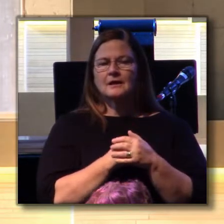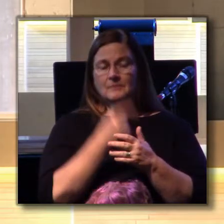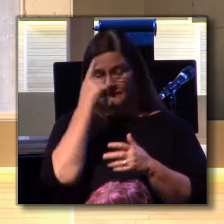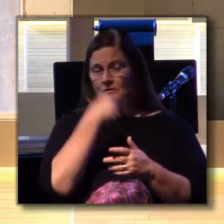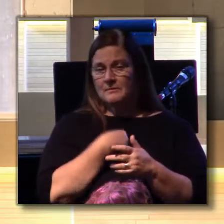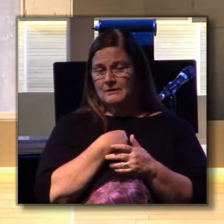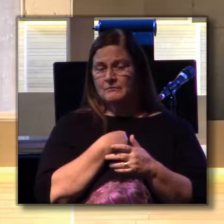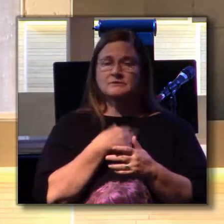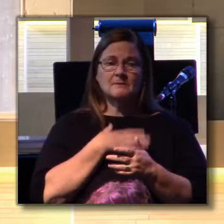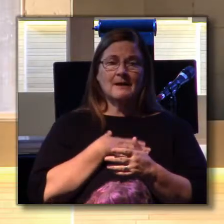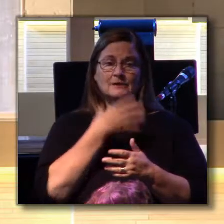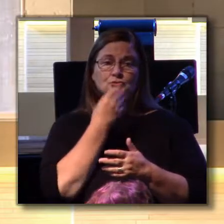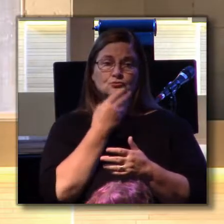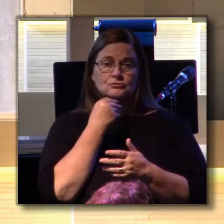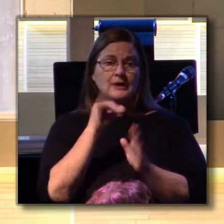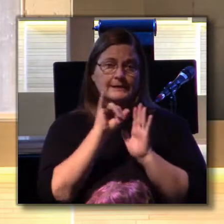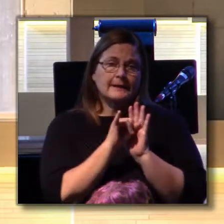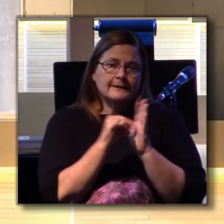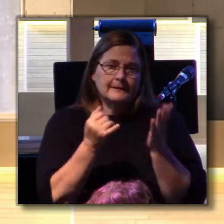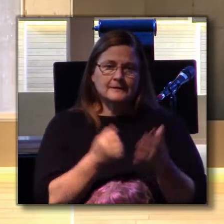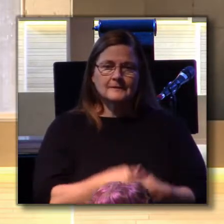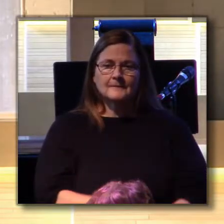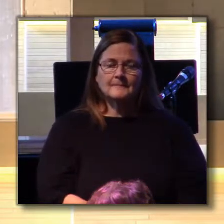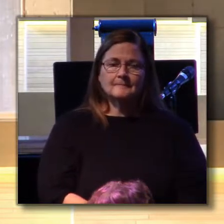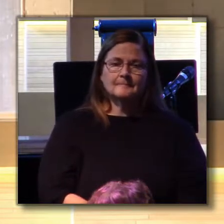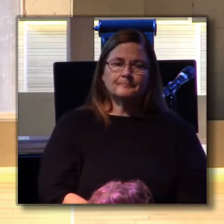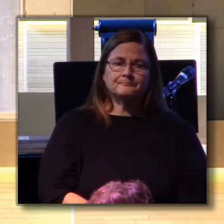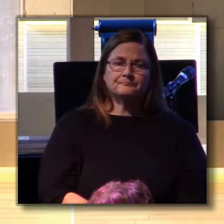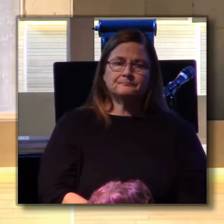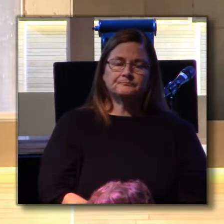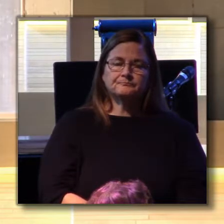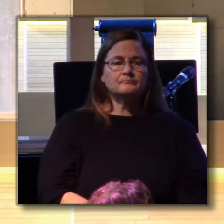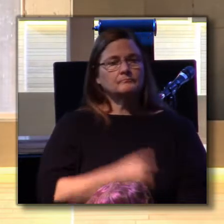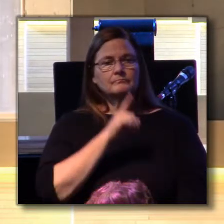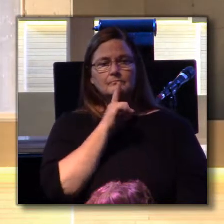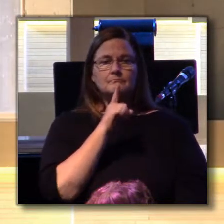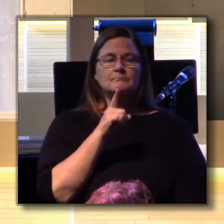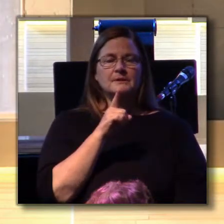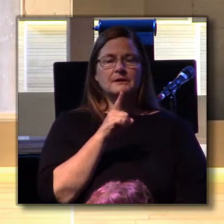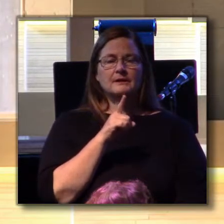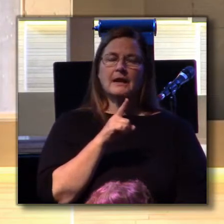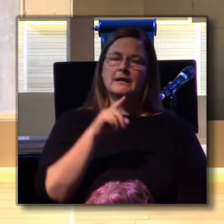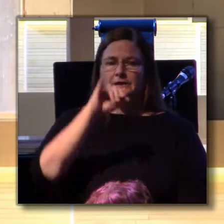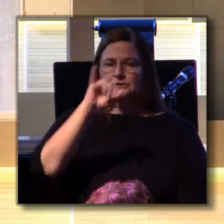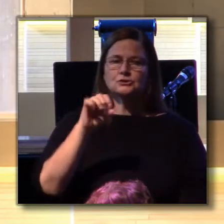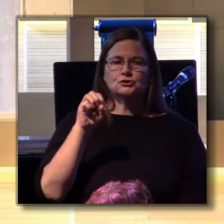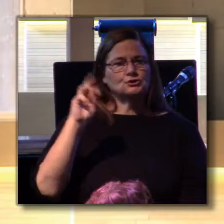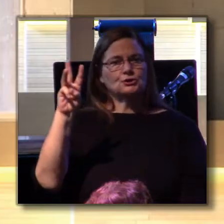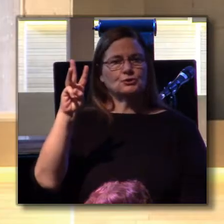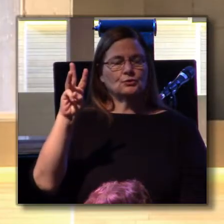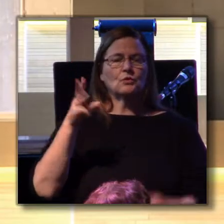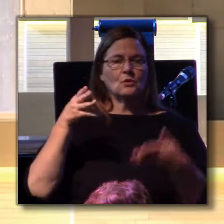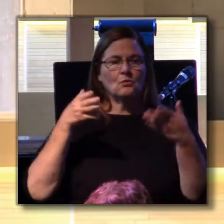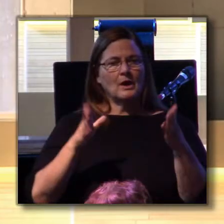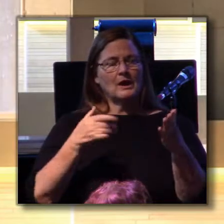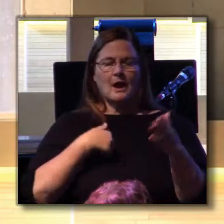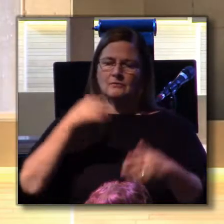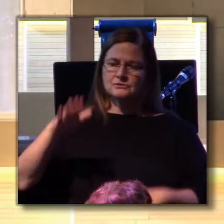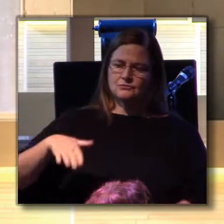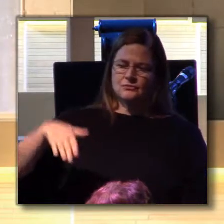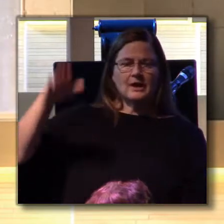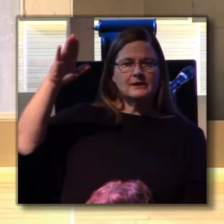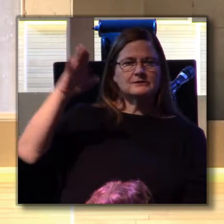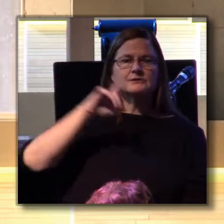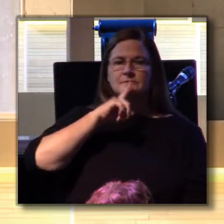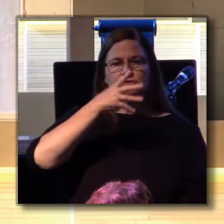my Jewish identity. It was being a Jew the way I was raised to be